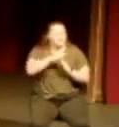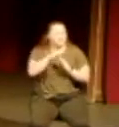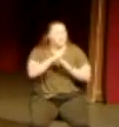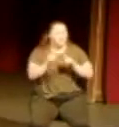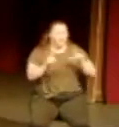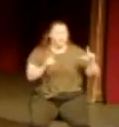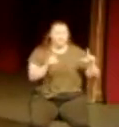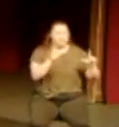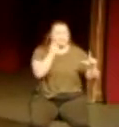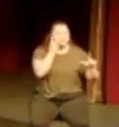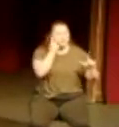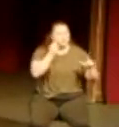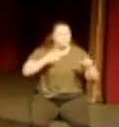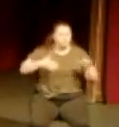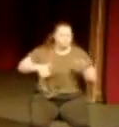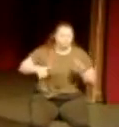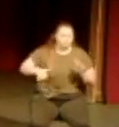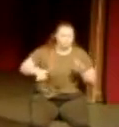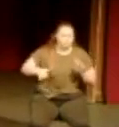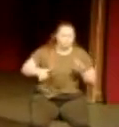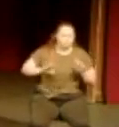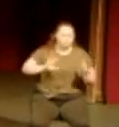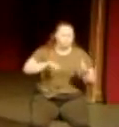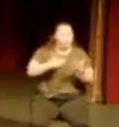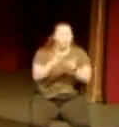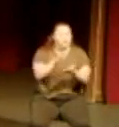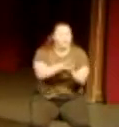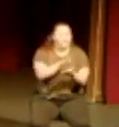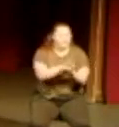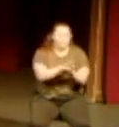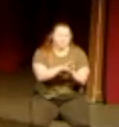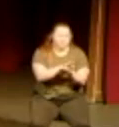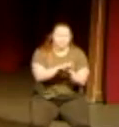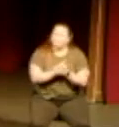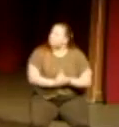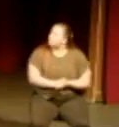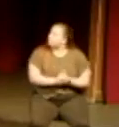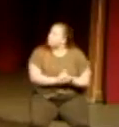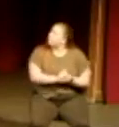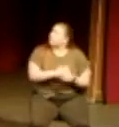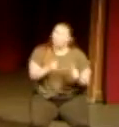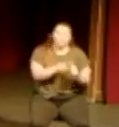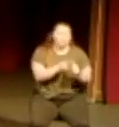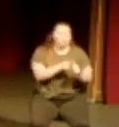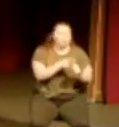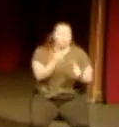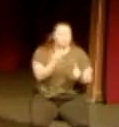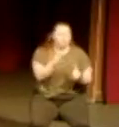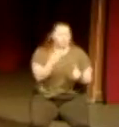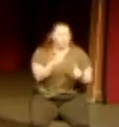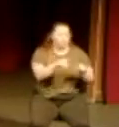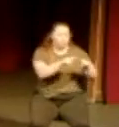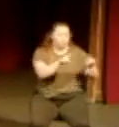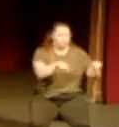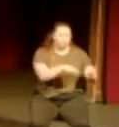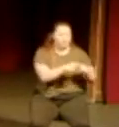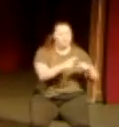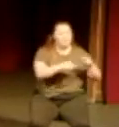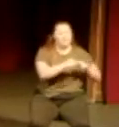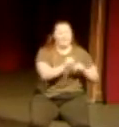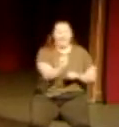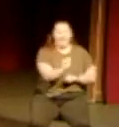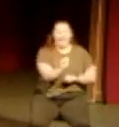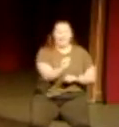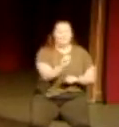our campus. It's about 500 acres in Tulare, right along Bardsley Avenue. That first blue rectangle is Building A. That's our